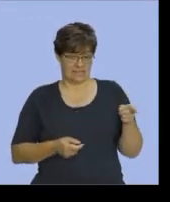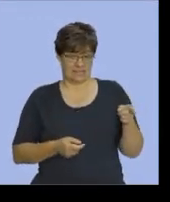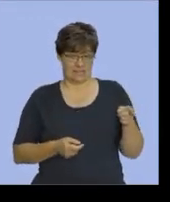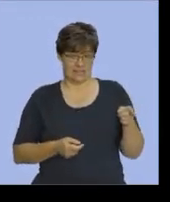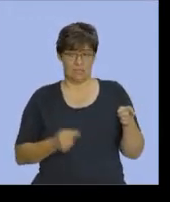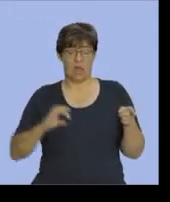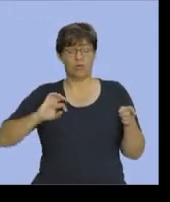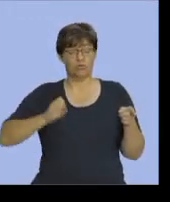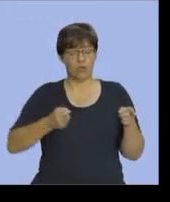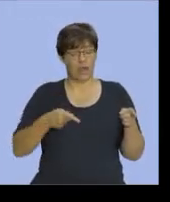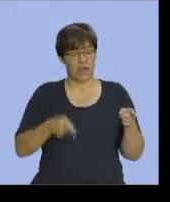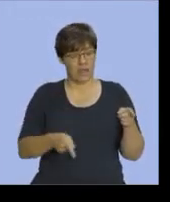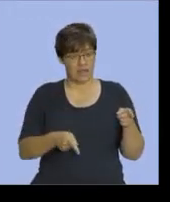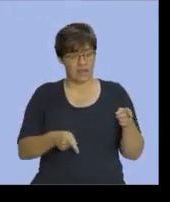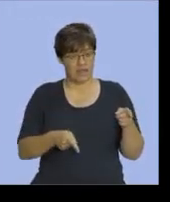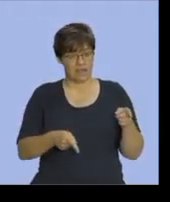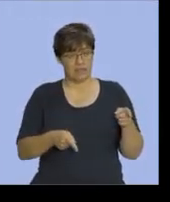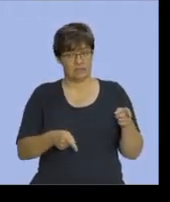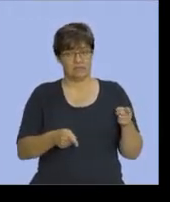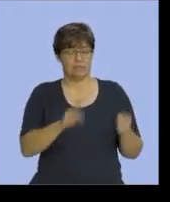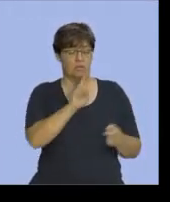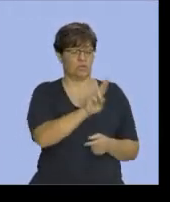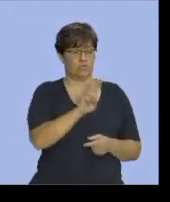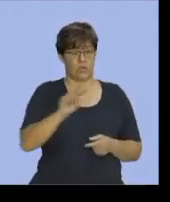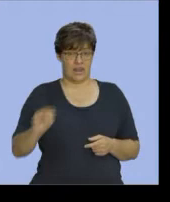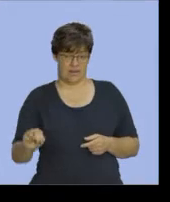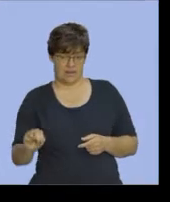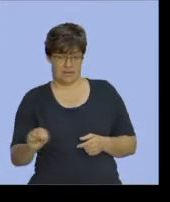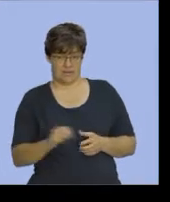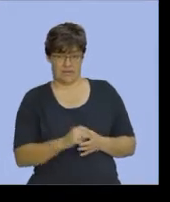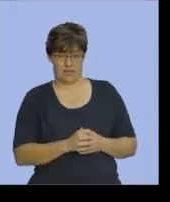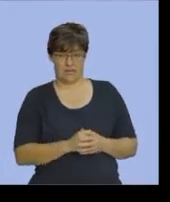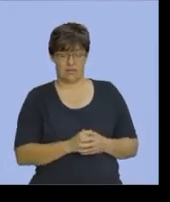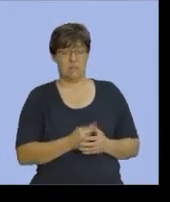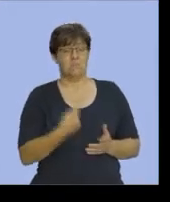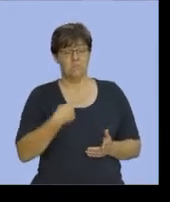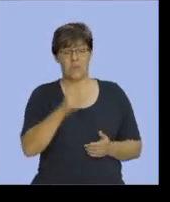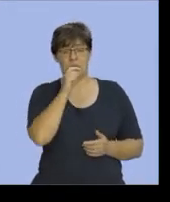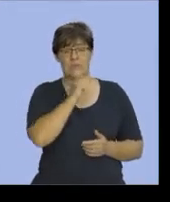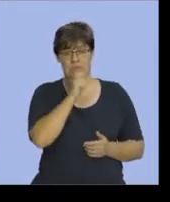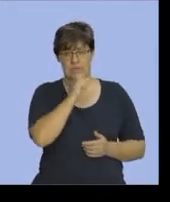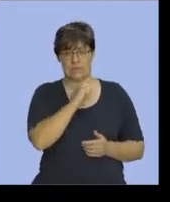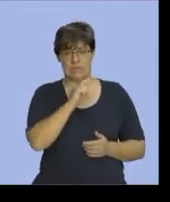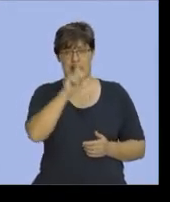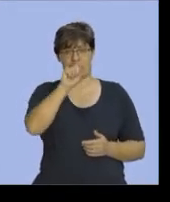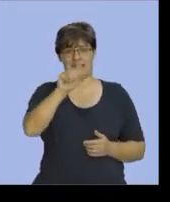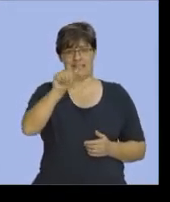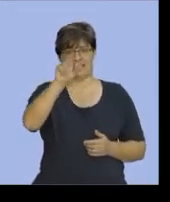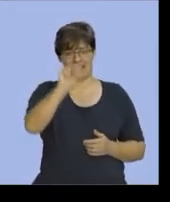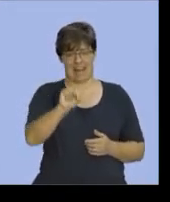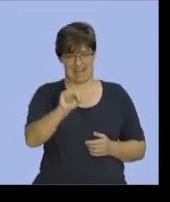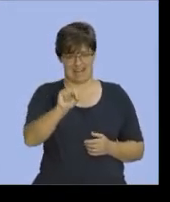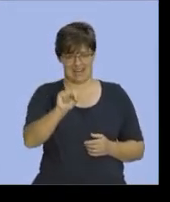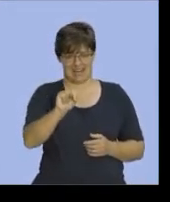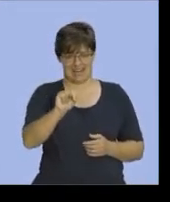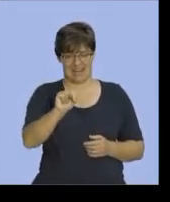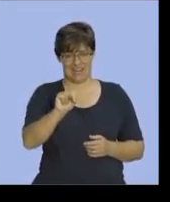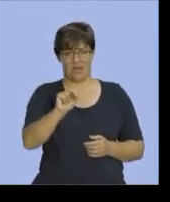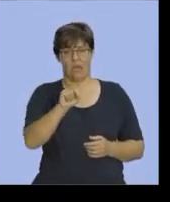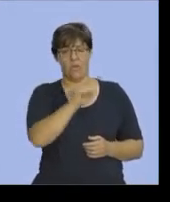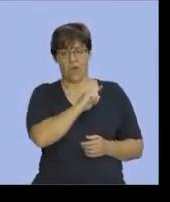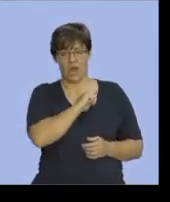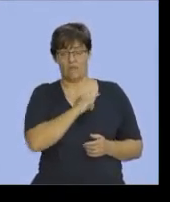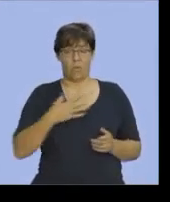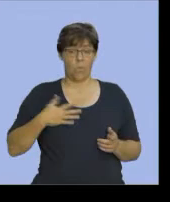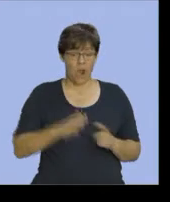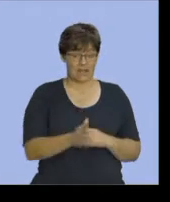side and I'm trying to find maybe UN, right? I will then use the tan ratio. If I'm